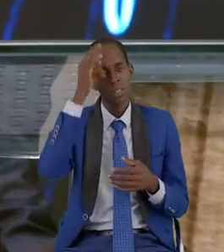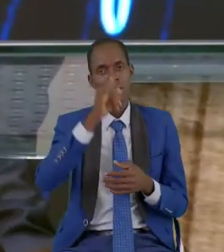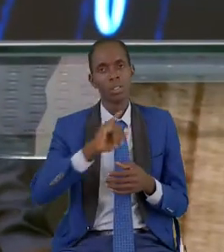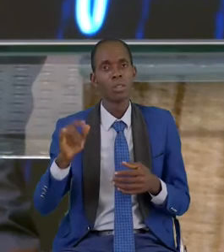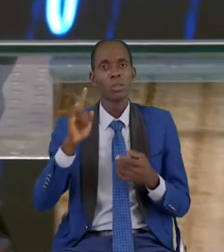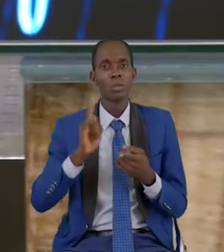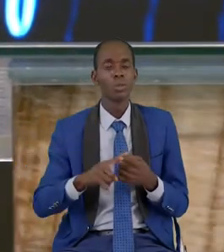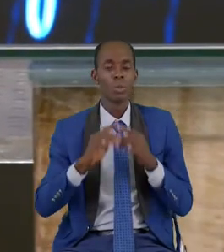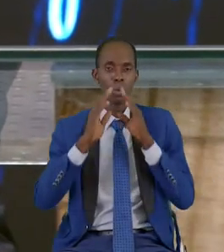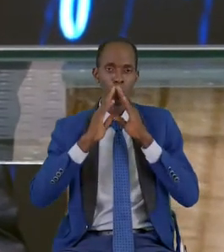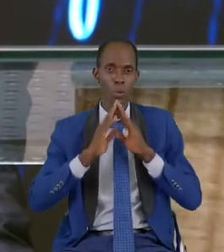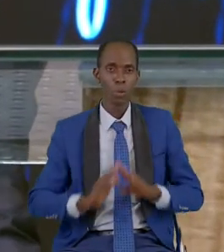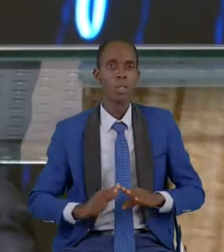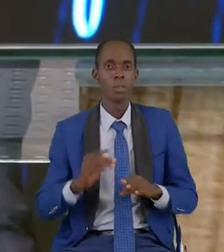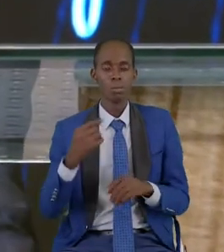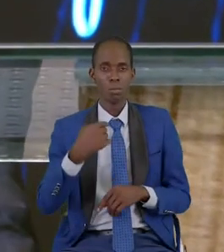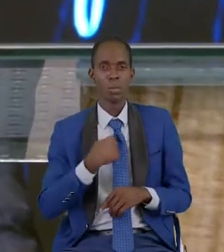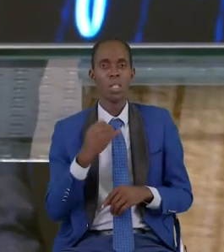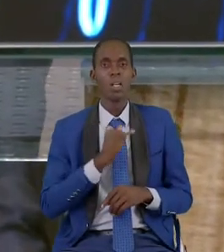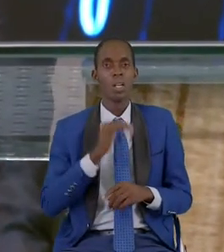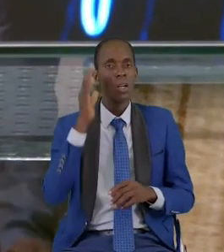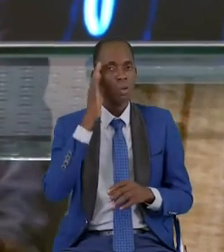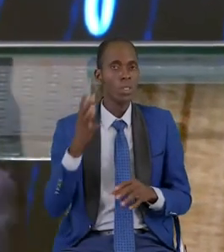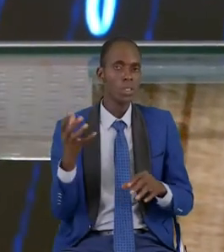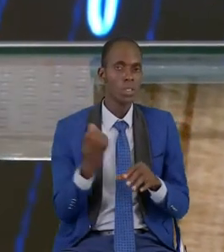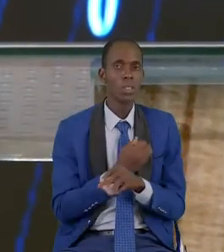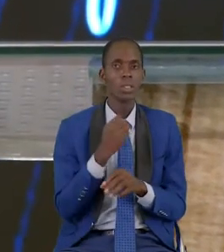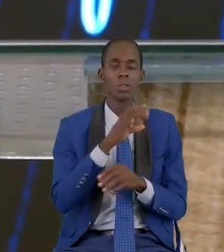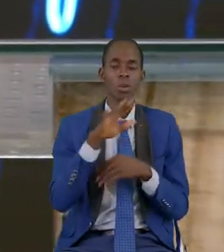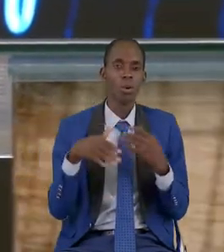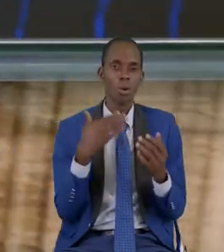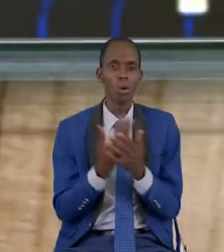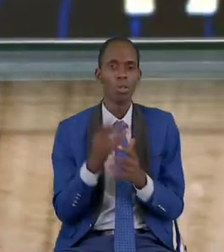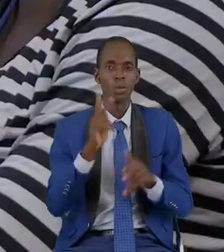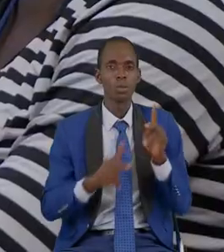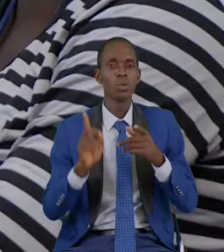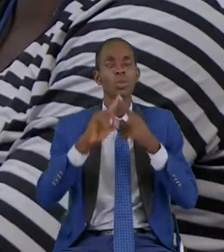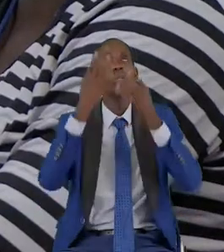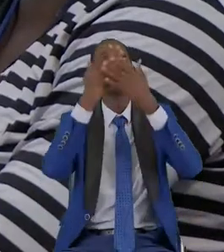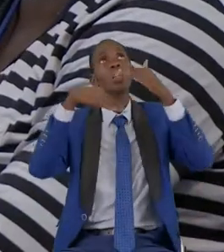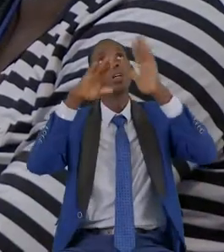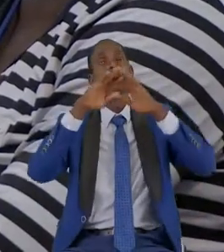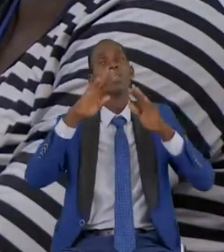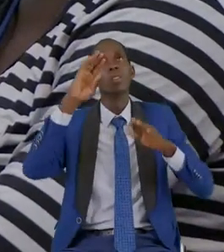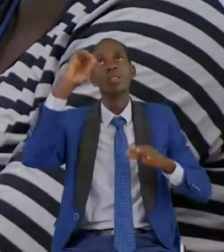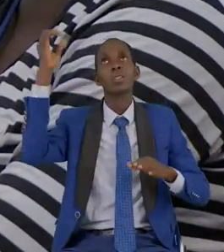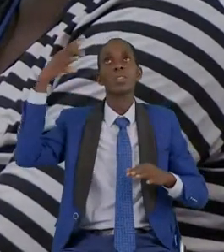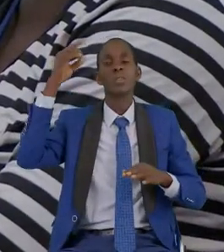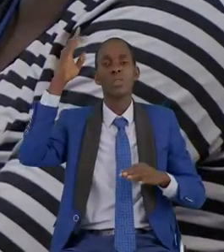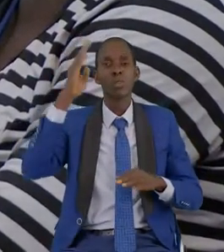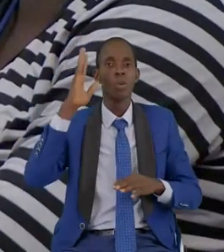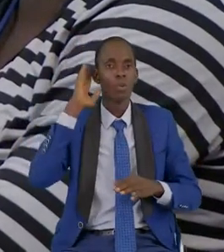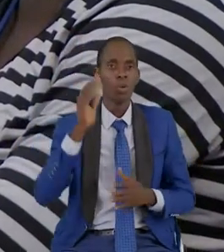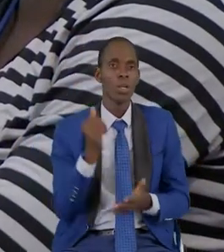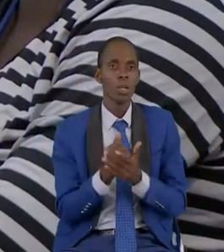me, I'll take all these converts to heaven. The grace of God will help you. And so he said,